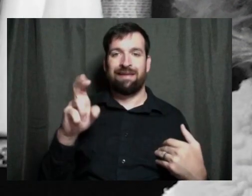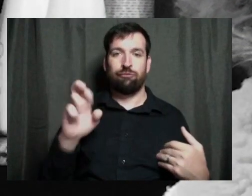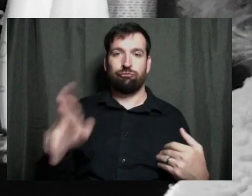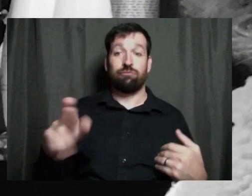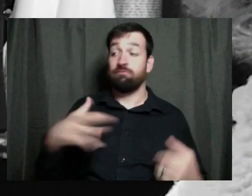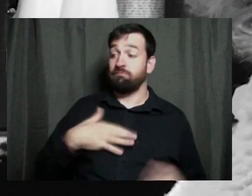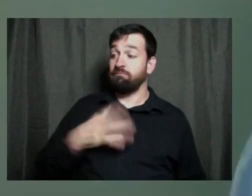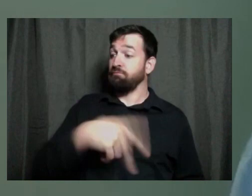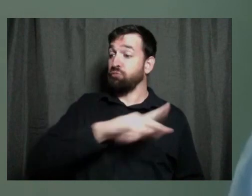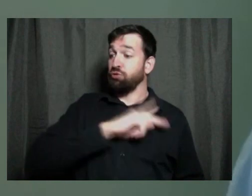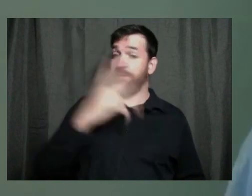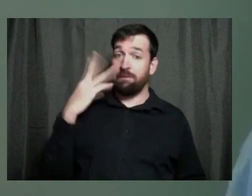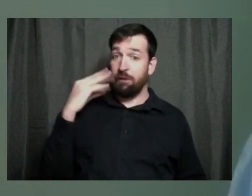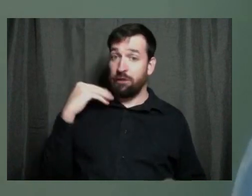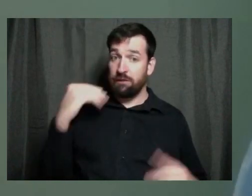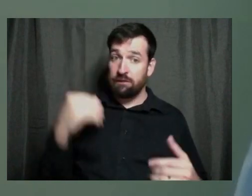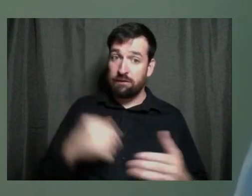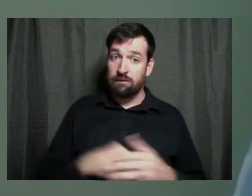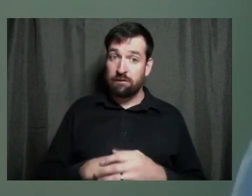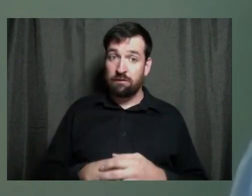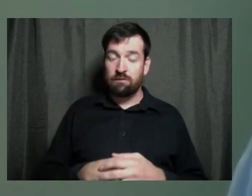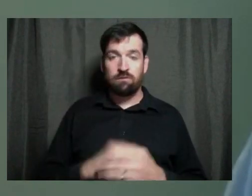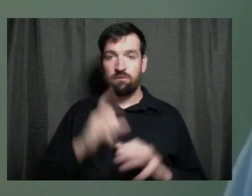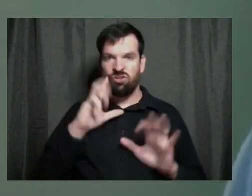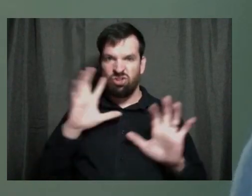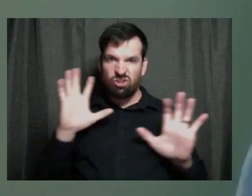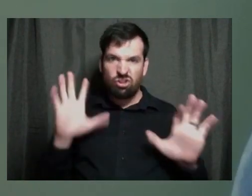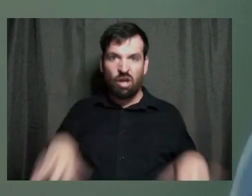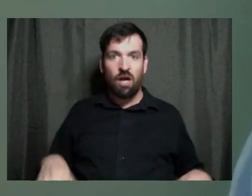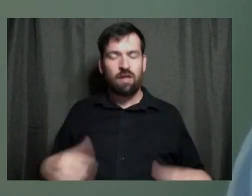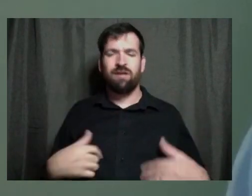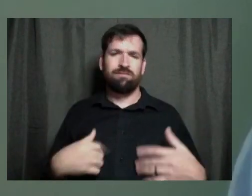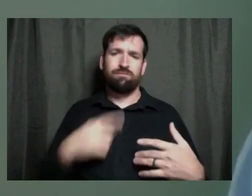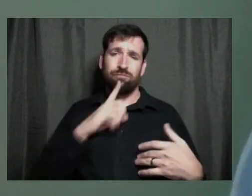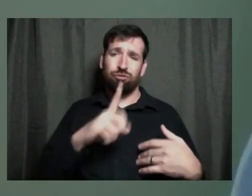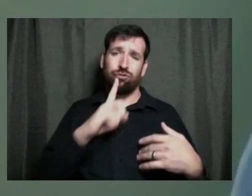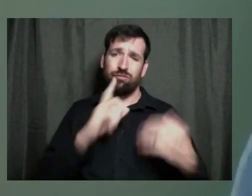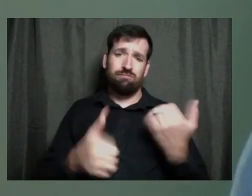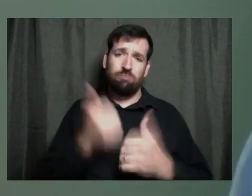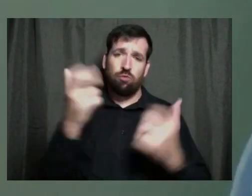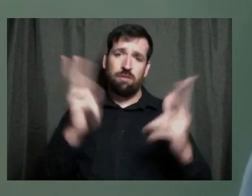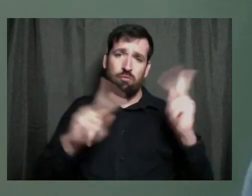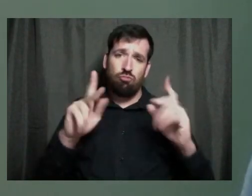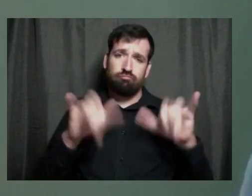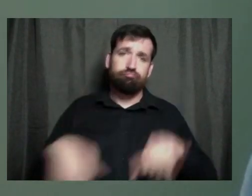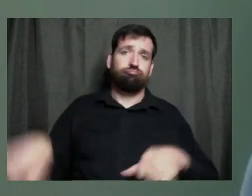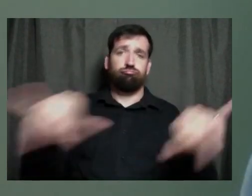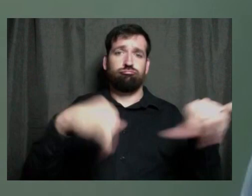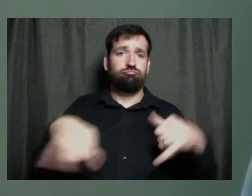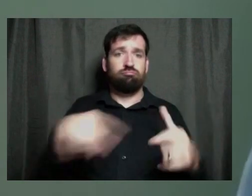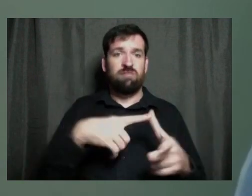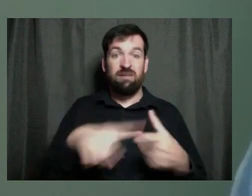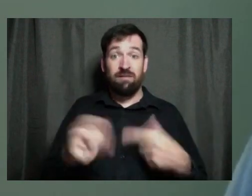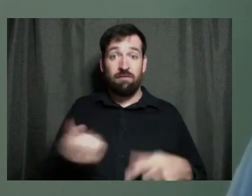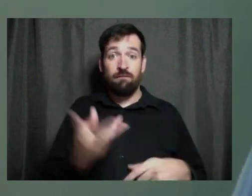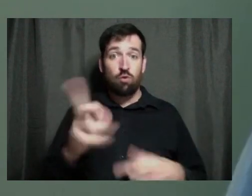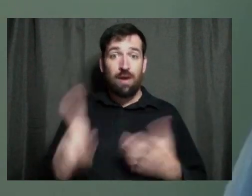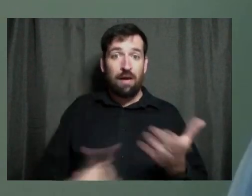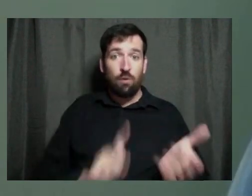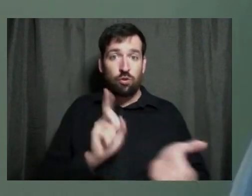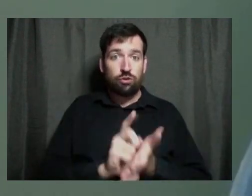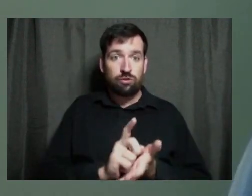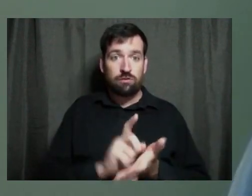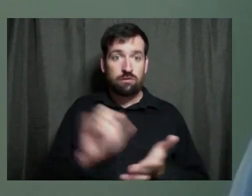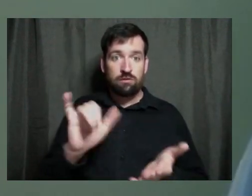experience was shock to begin with, which I'm sure is what most people have. And then after a couple of hours, it's like the words kind